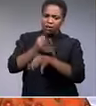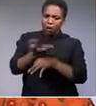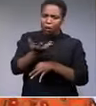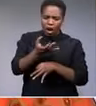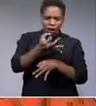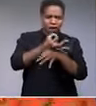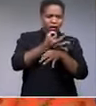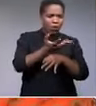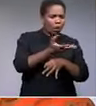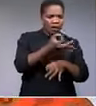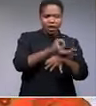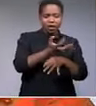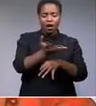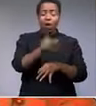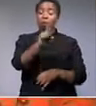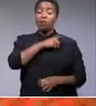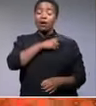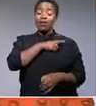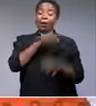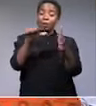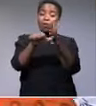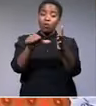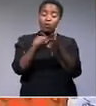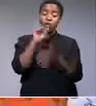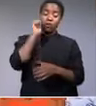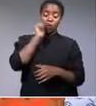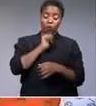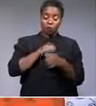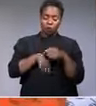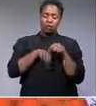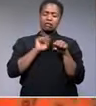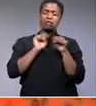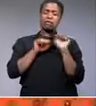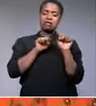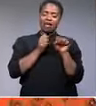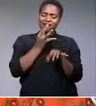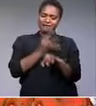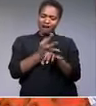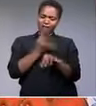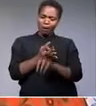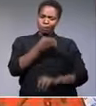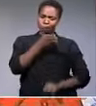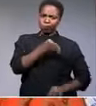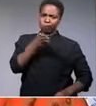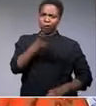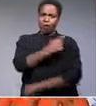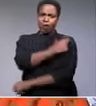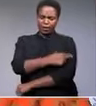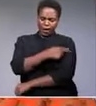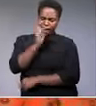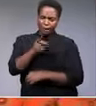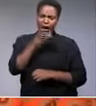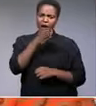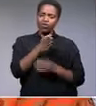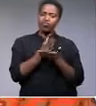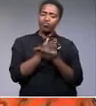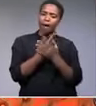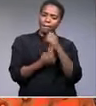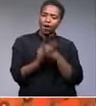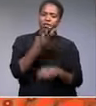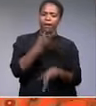are, because it's so important for this wonderful moment of the birth of your baby to be shared by